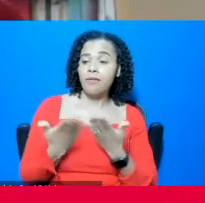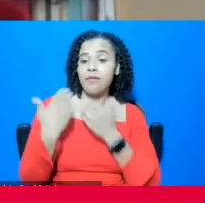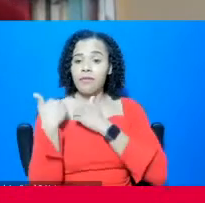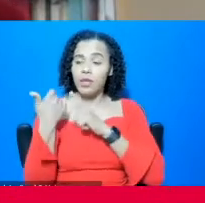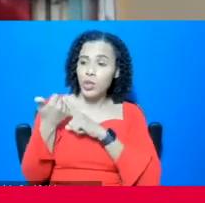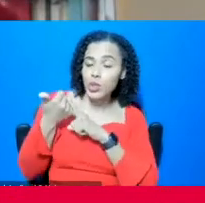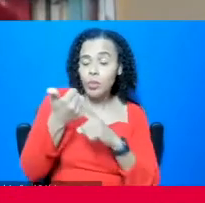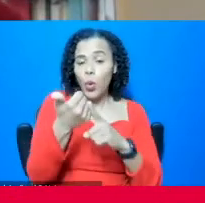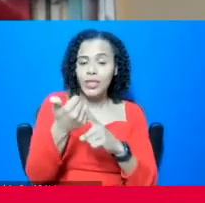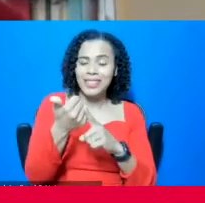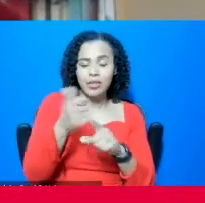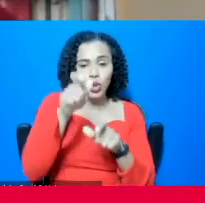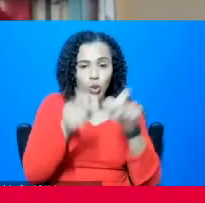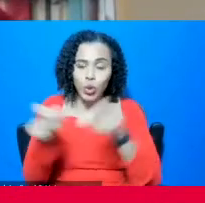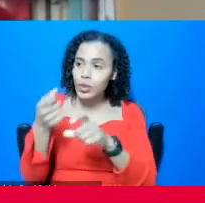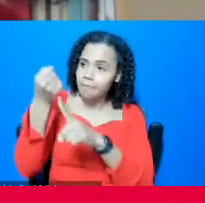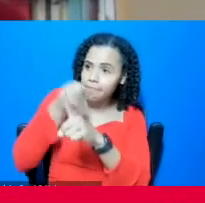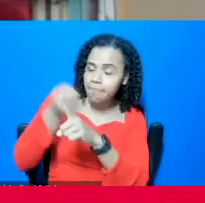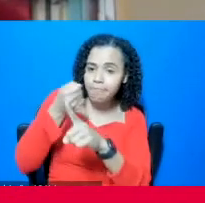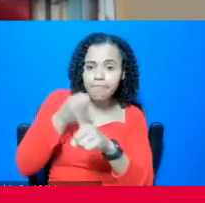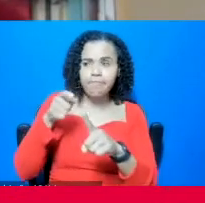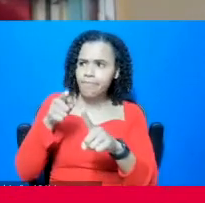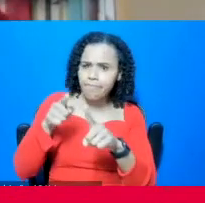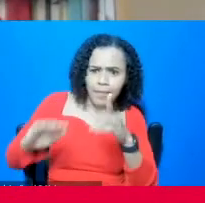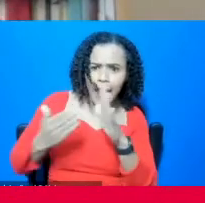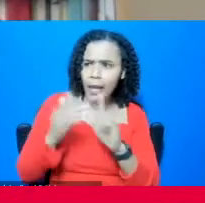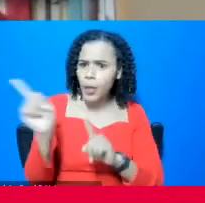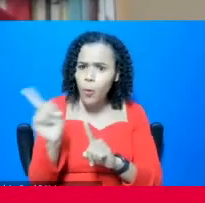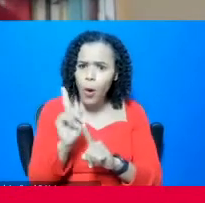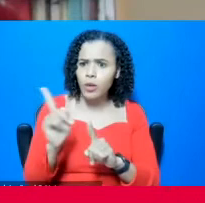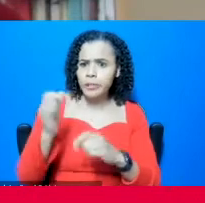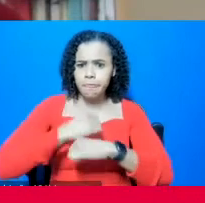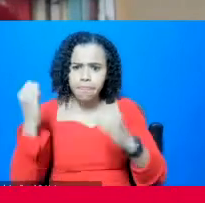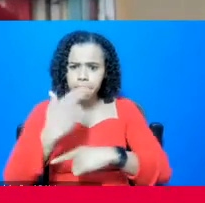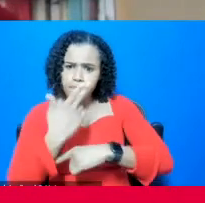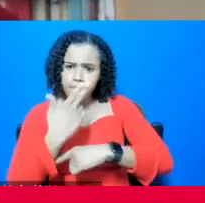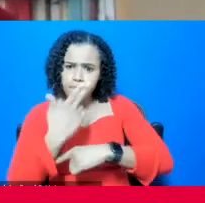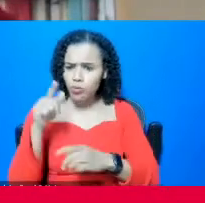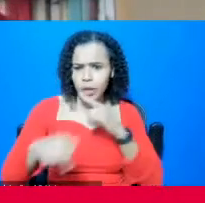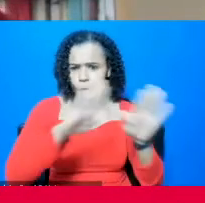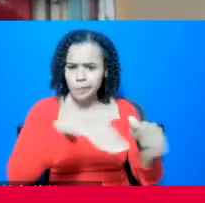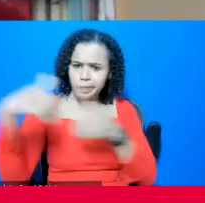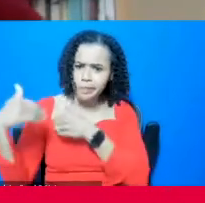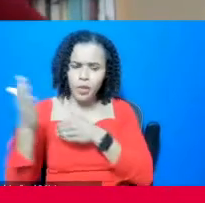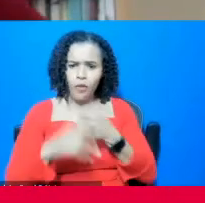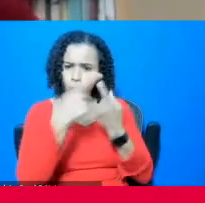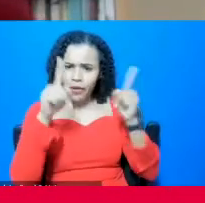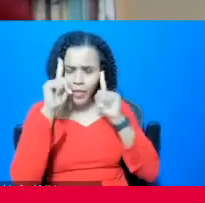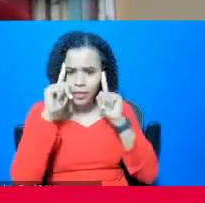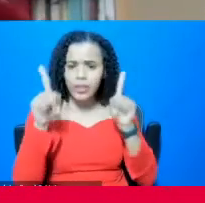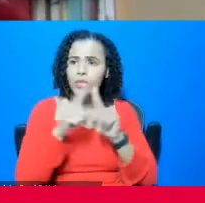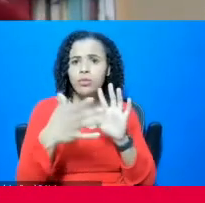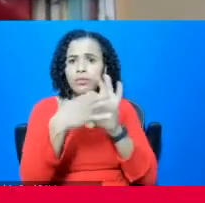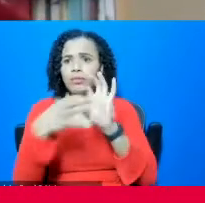with starting demilitarized campaigns on their campuses, as well as doing research into the links that British universities have